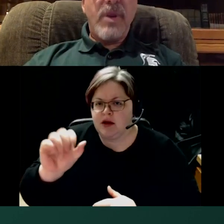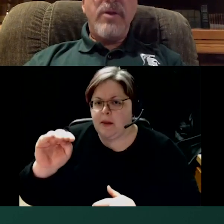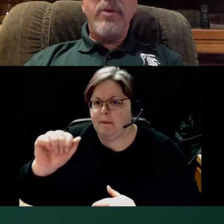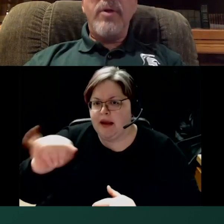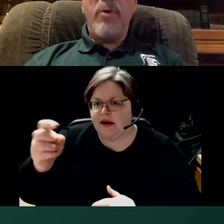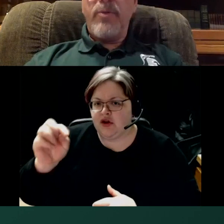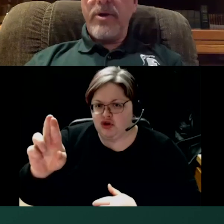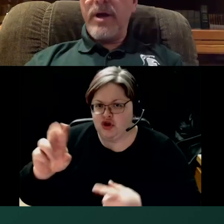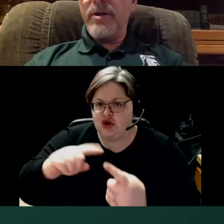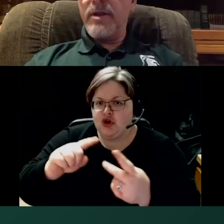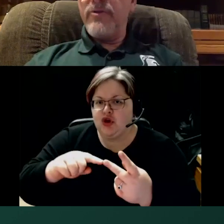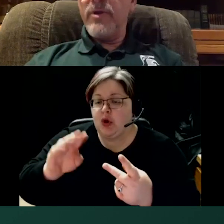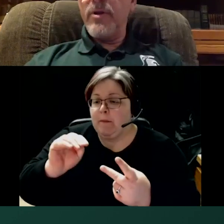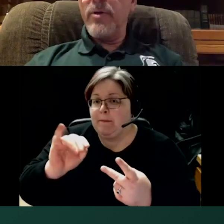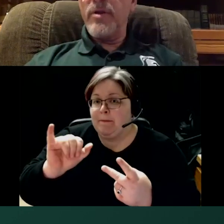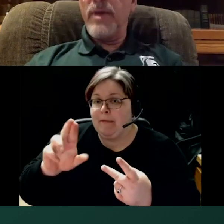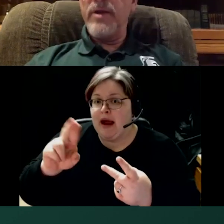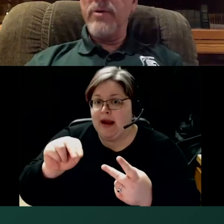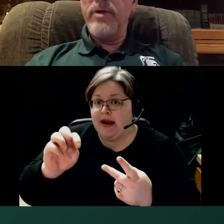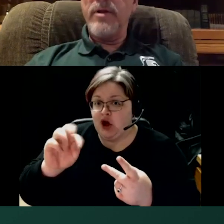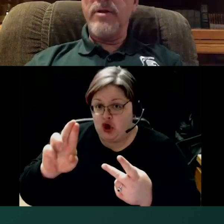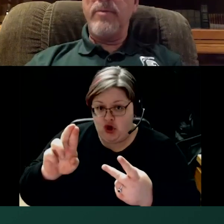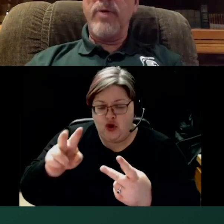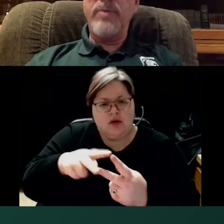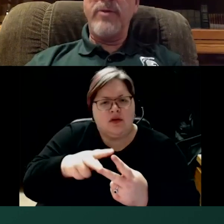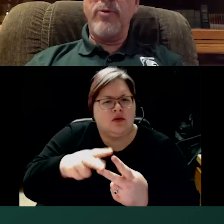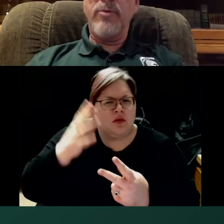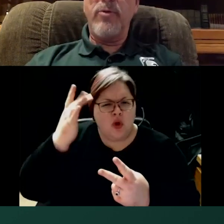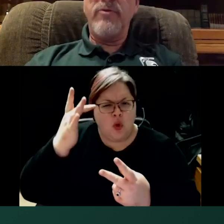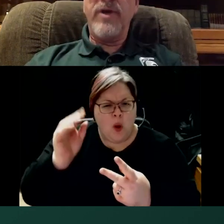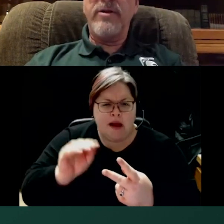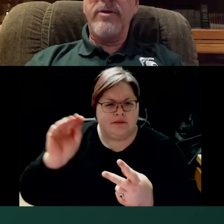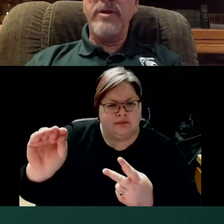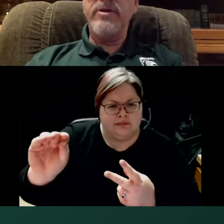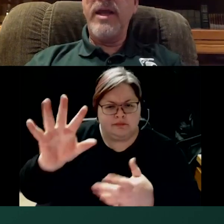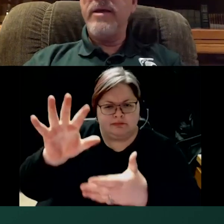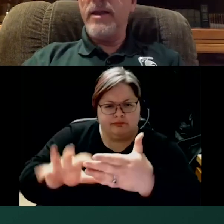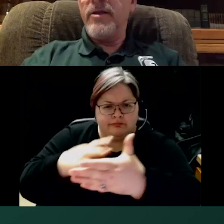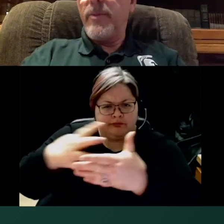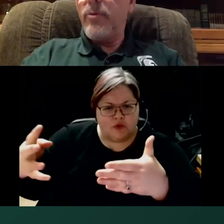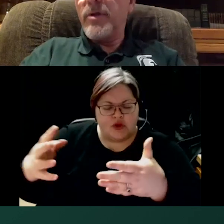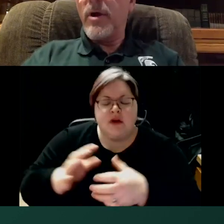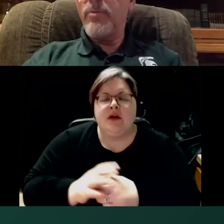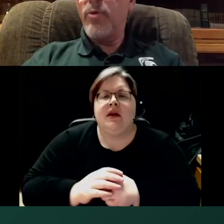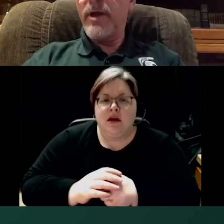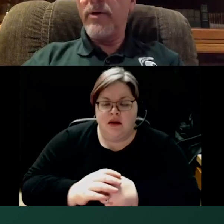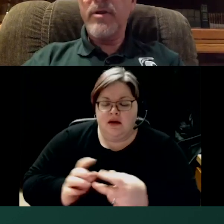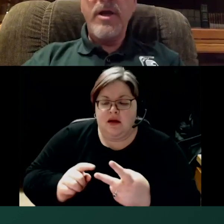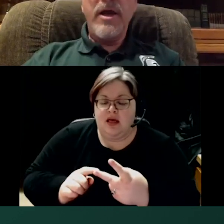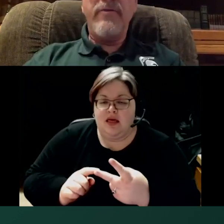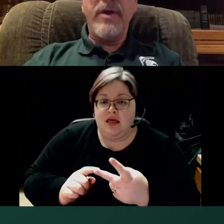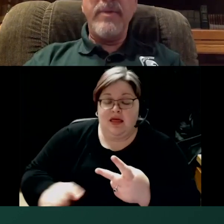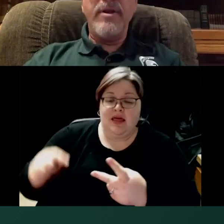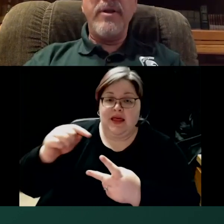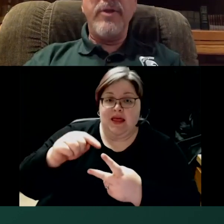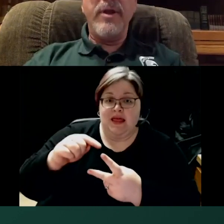constellations? They're both bear constellations. Ursa Minor is right by the North Pole. In fact, the tail is the pole star Polaris,